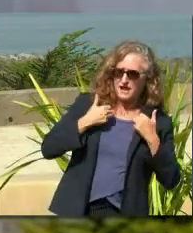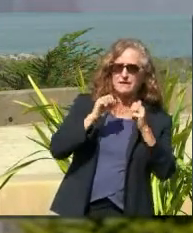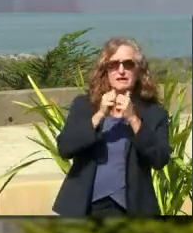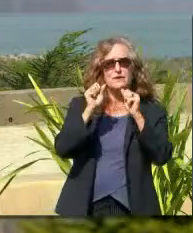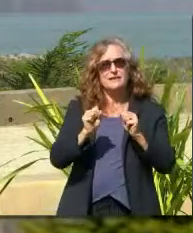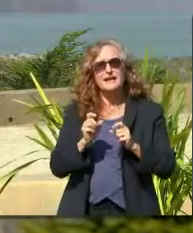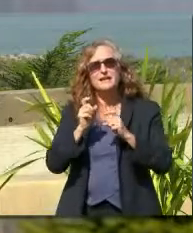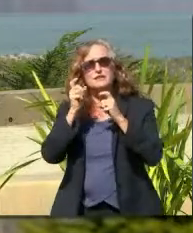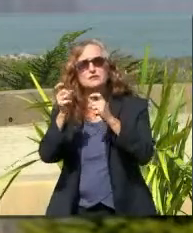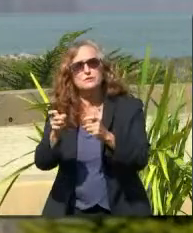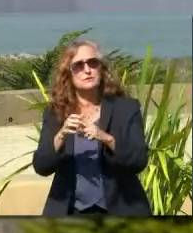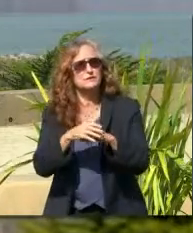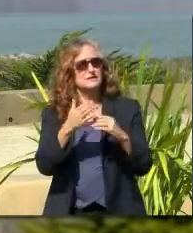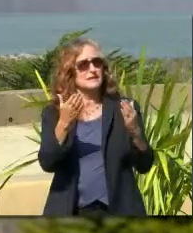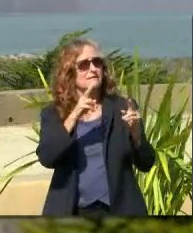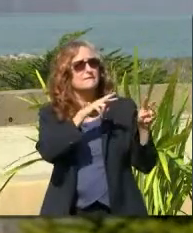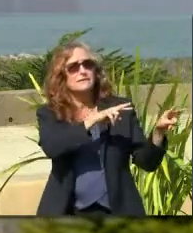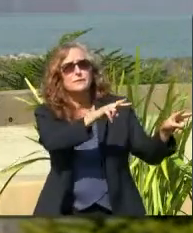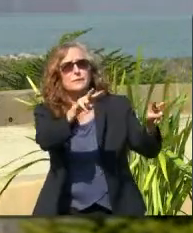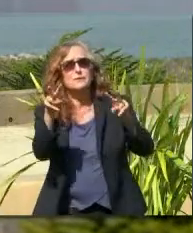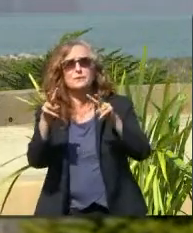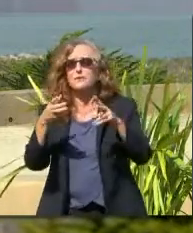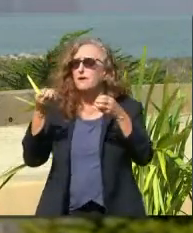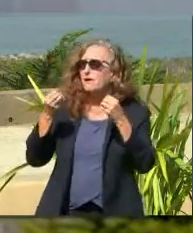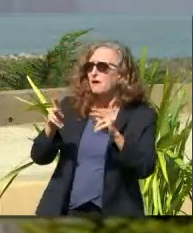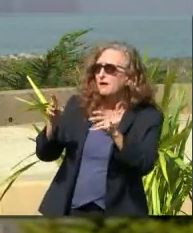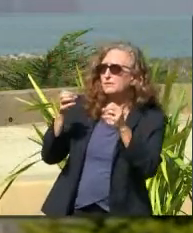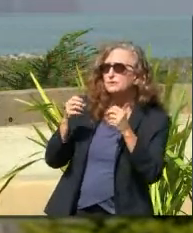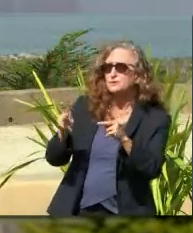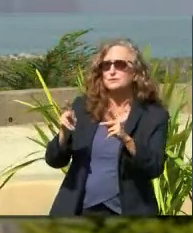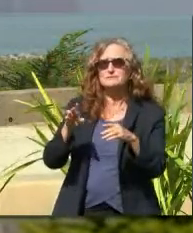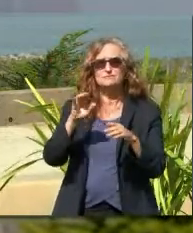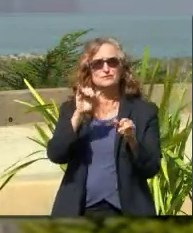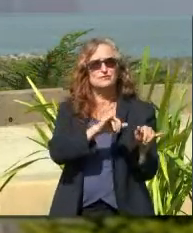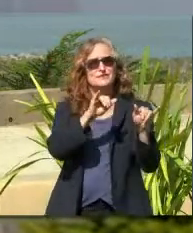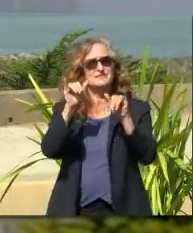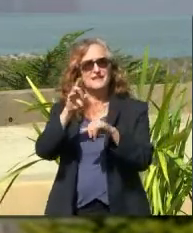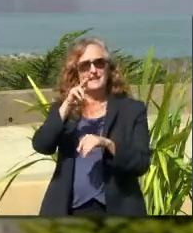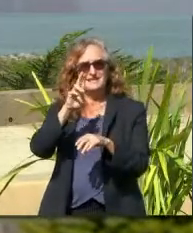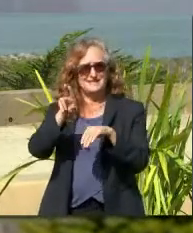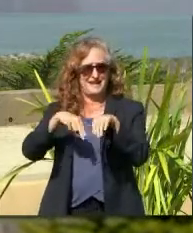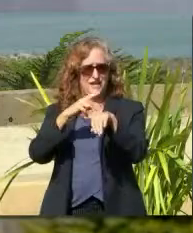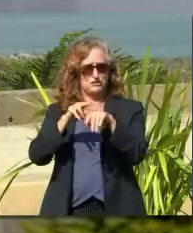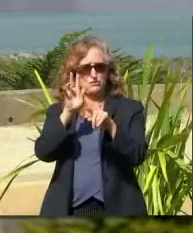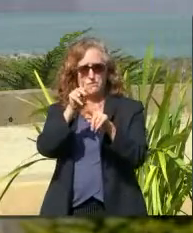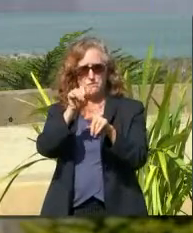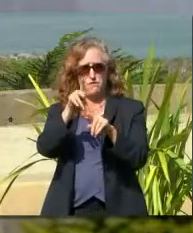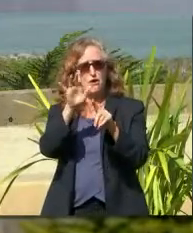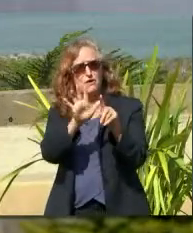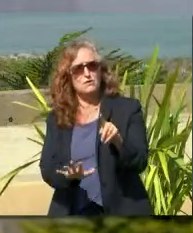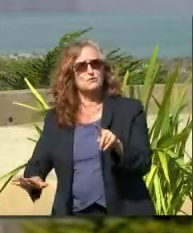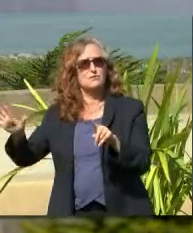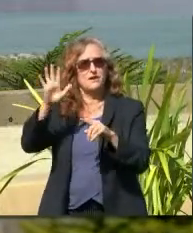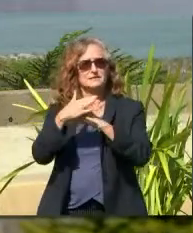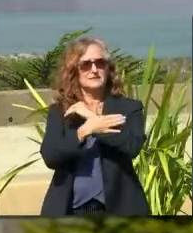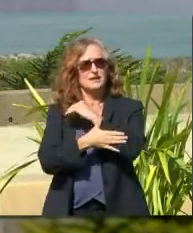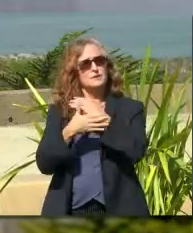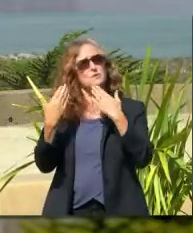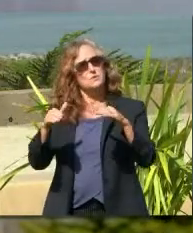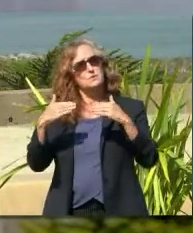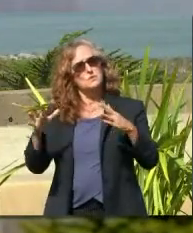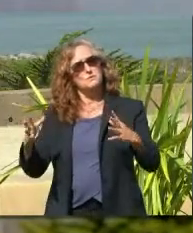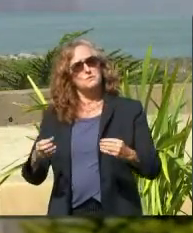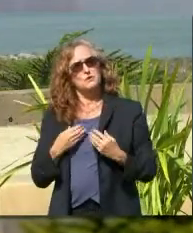contributions. The views from here, the opportunity here, like national parks across the country, are moving and inspiring. But in